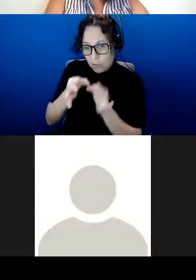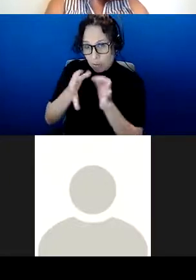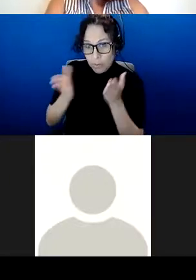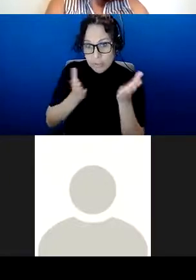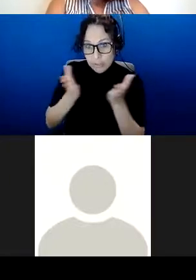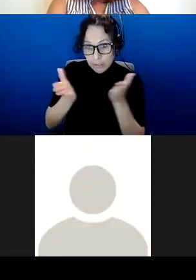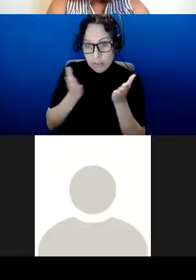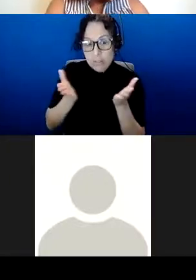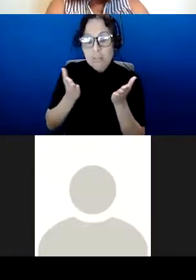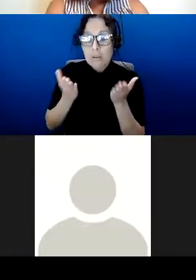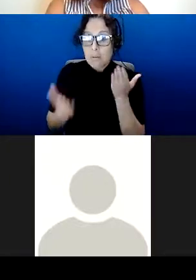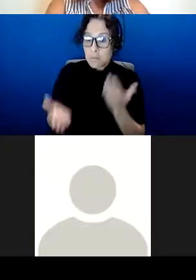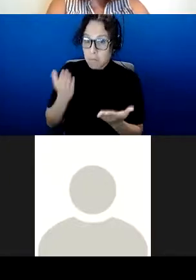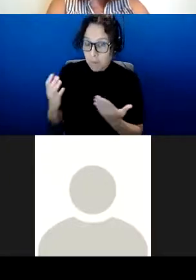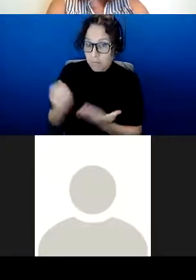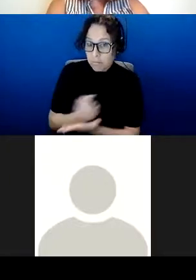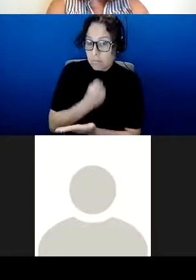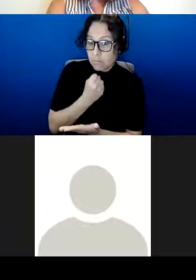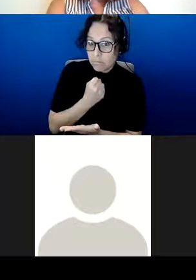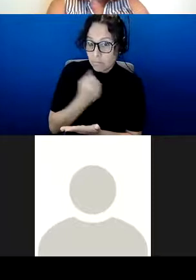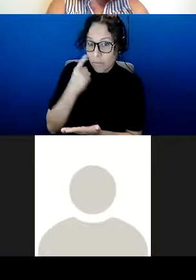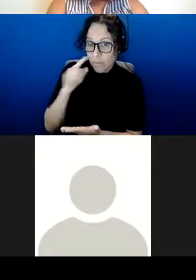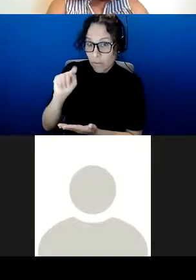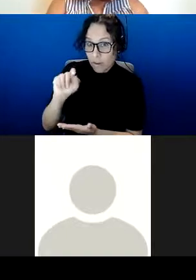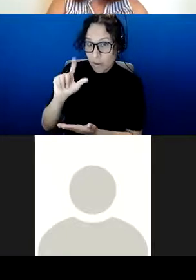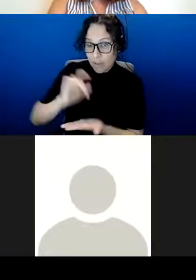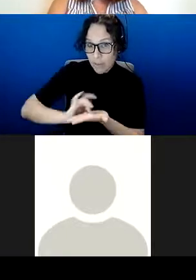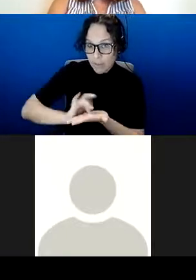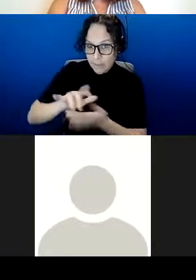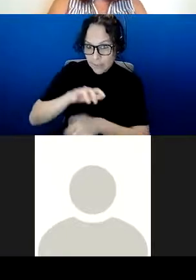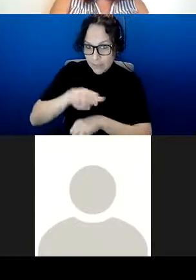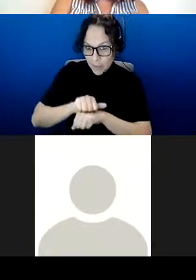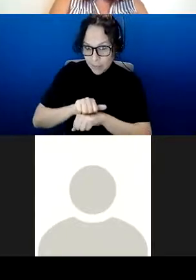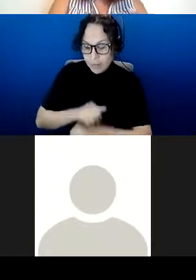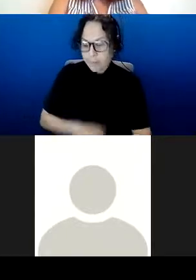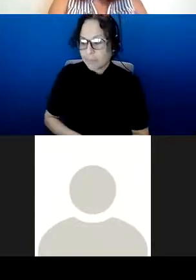services may be utilized in a telemedicine appointment.